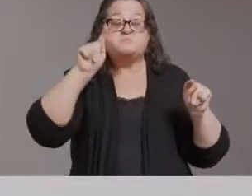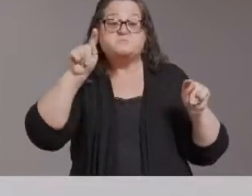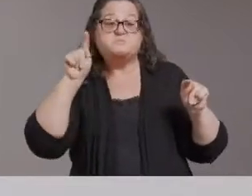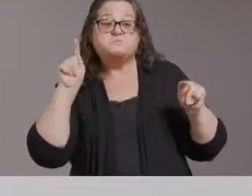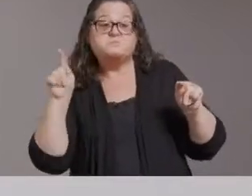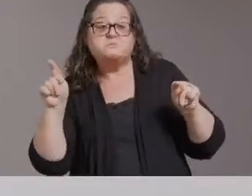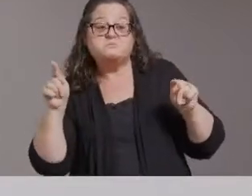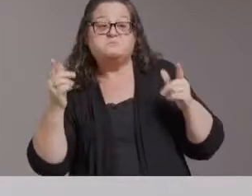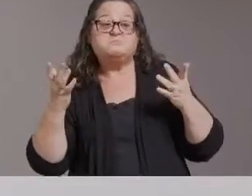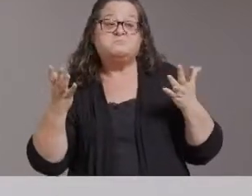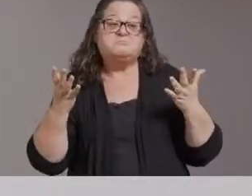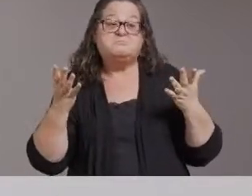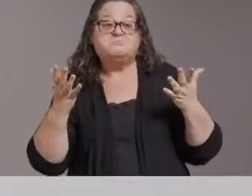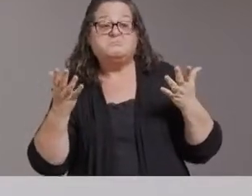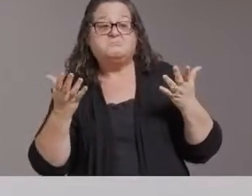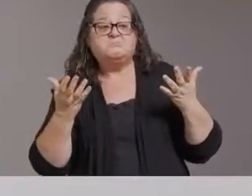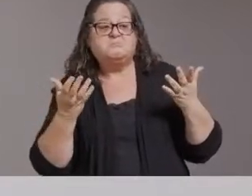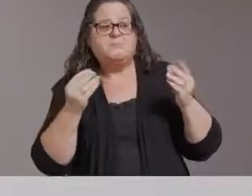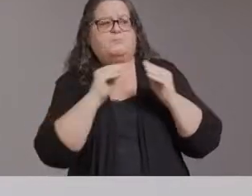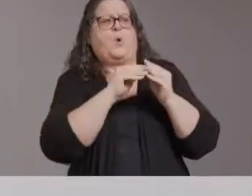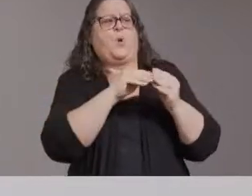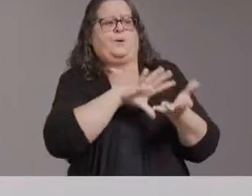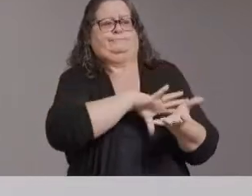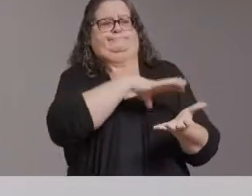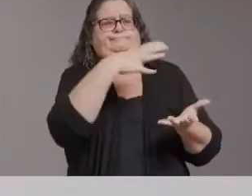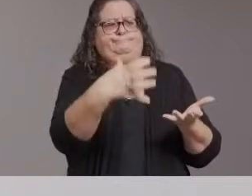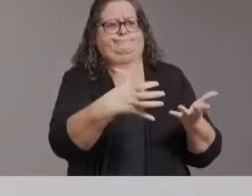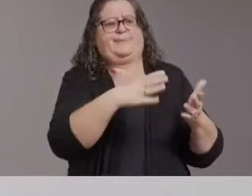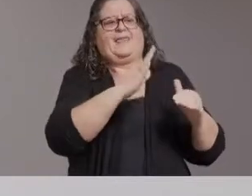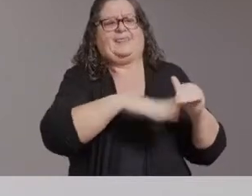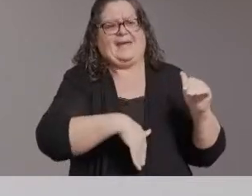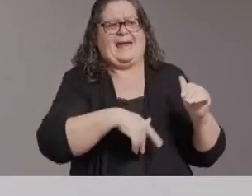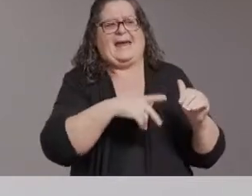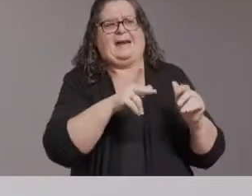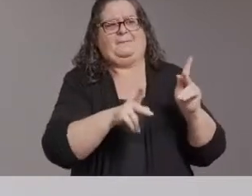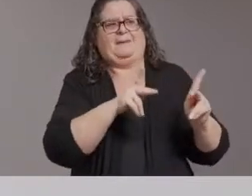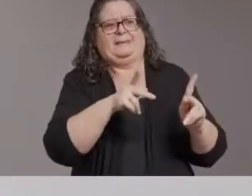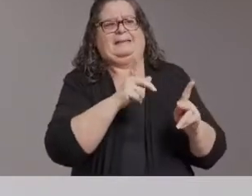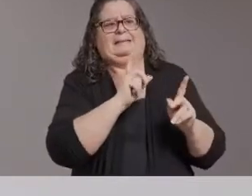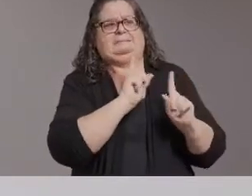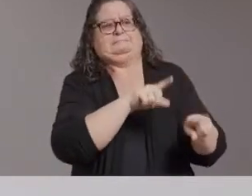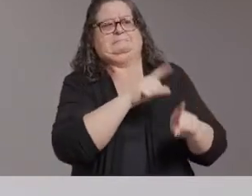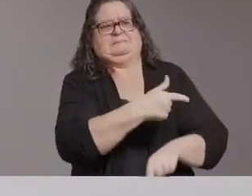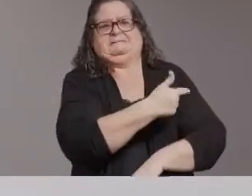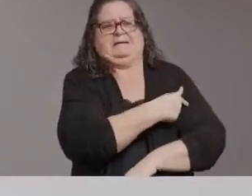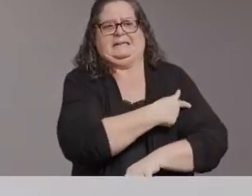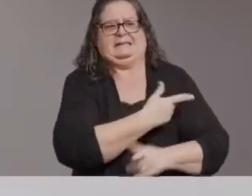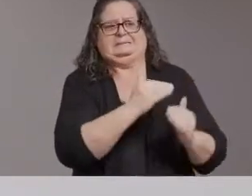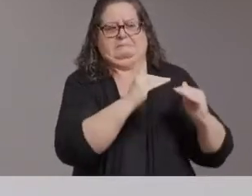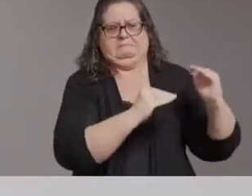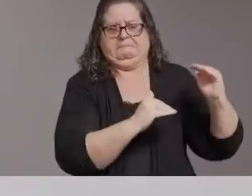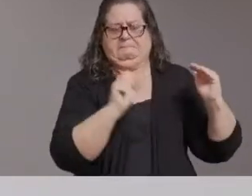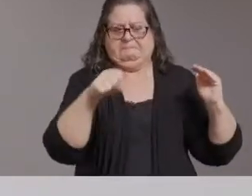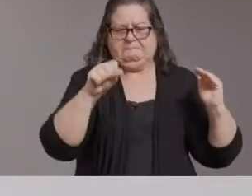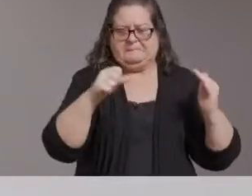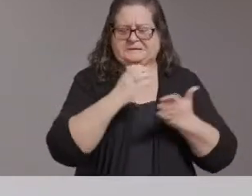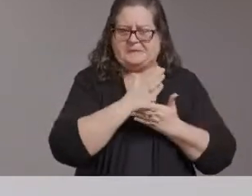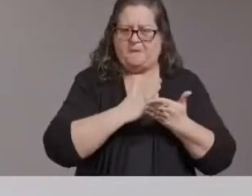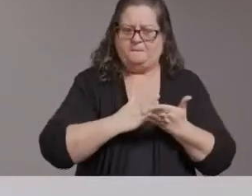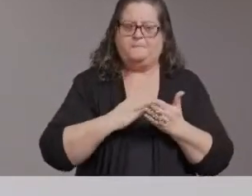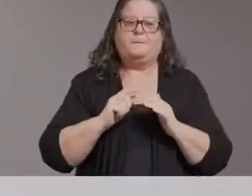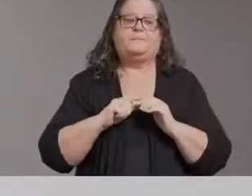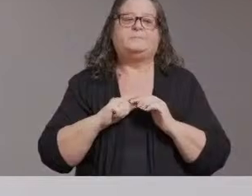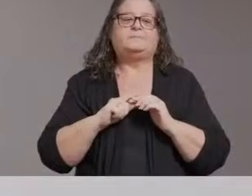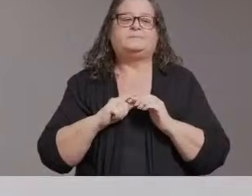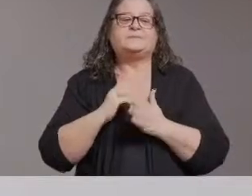the supply has outstripped the demand. So we have more supply than people who want it. And I think, you know, if you're looking at some of our rural